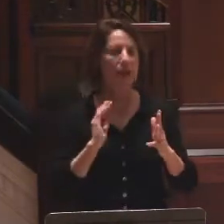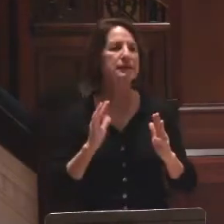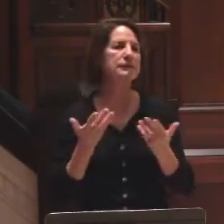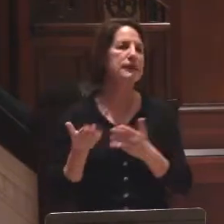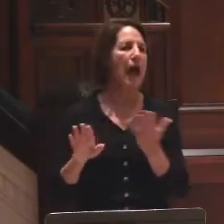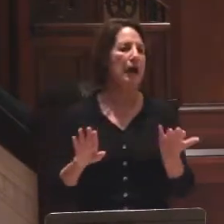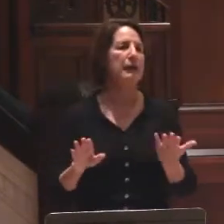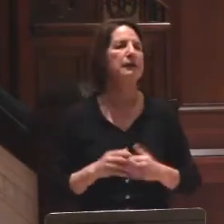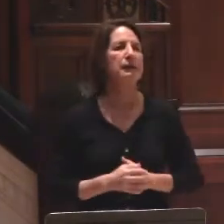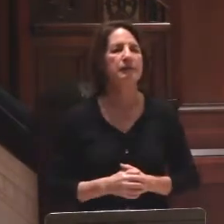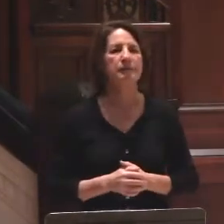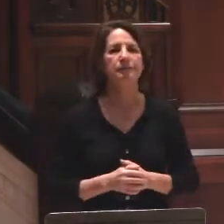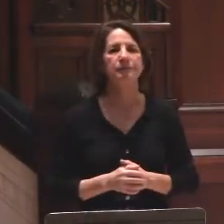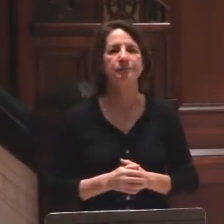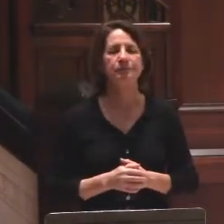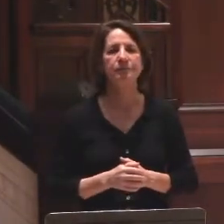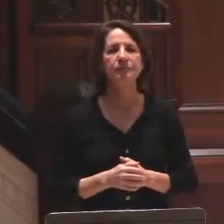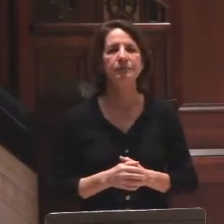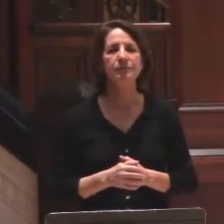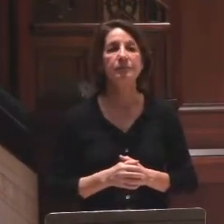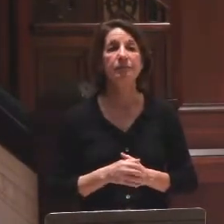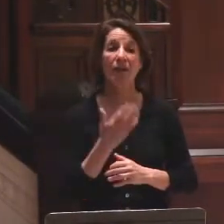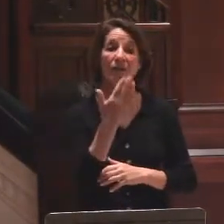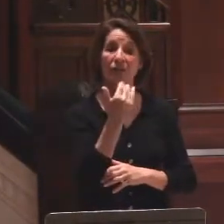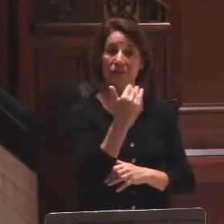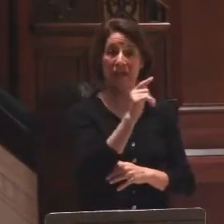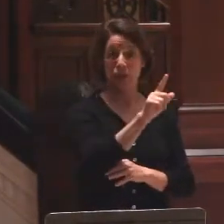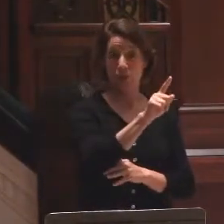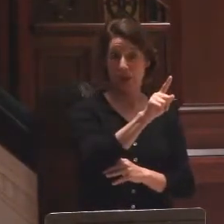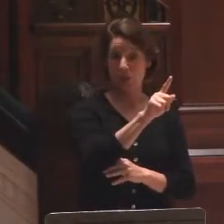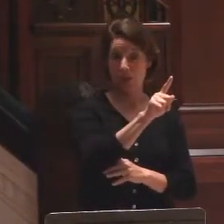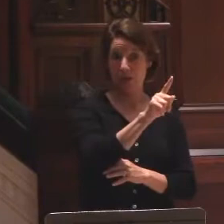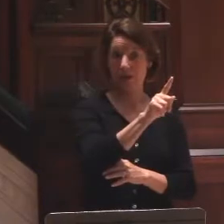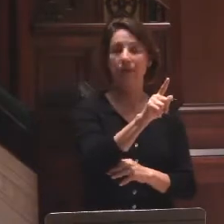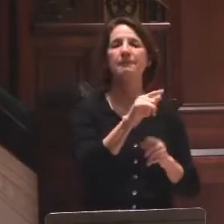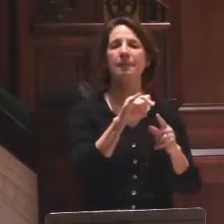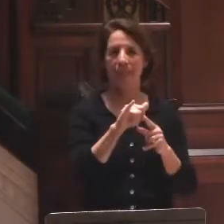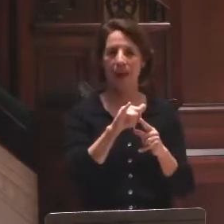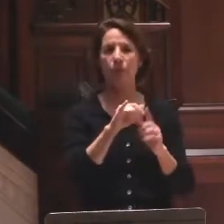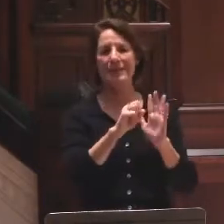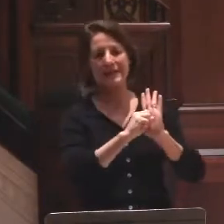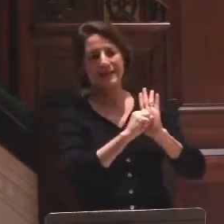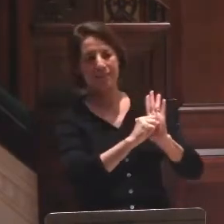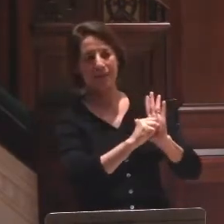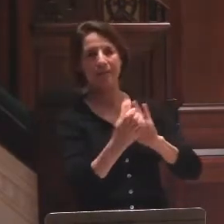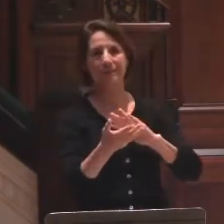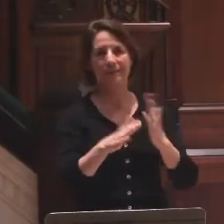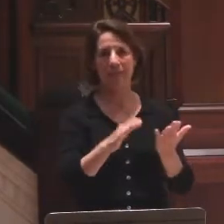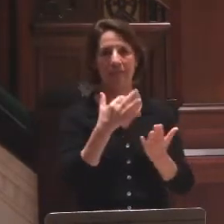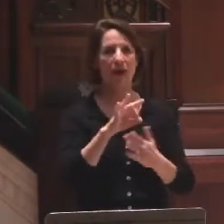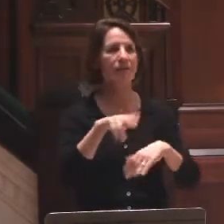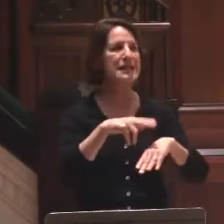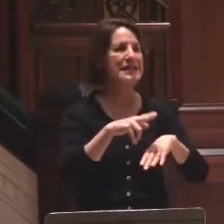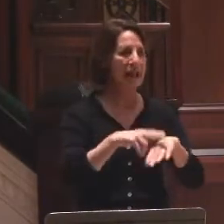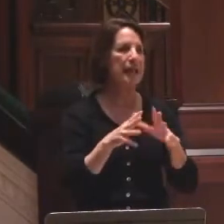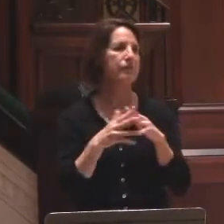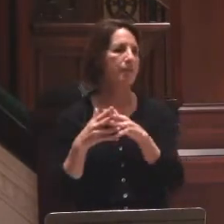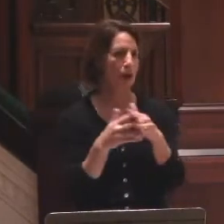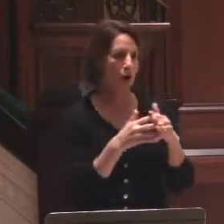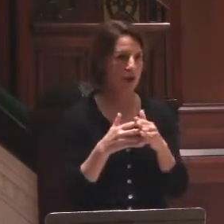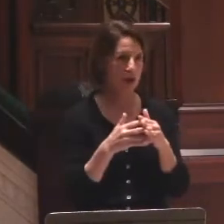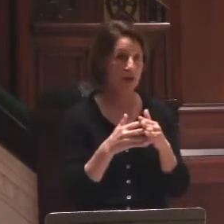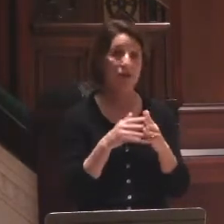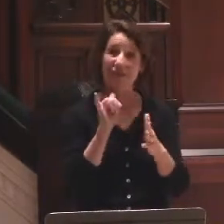die." So 1521 was the symbolic death of Native America. And that's